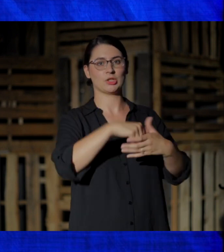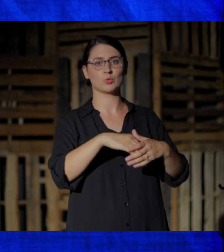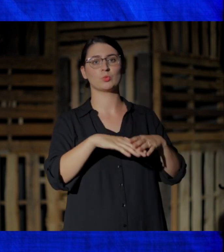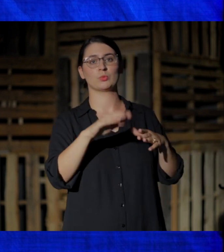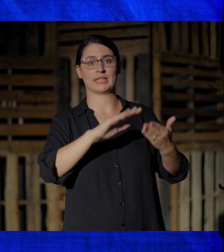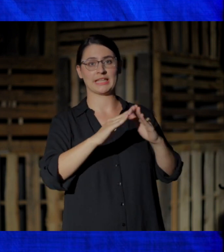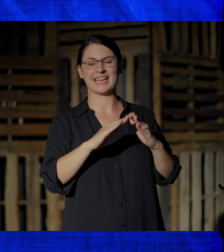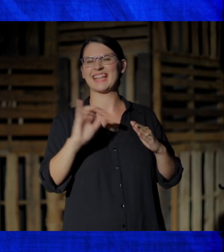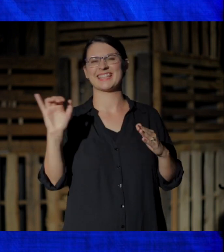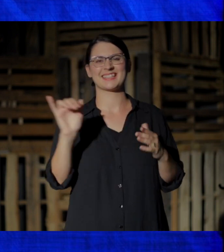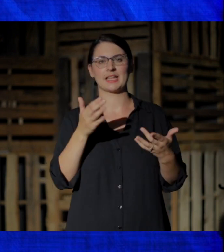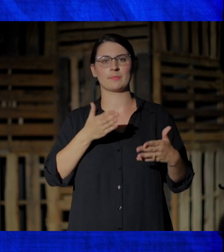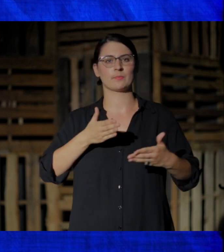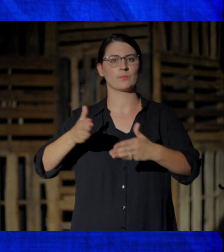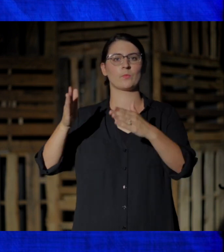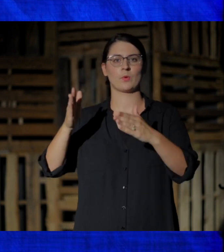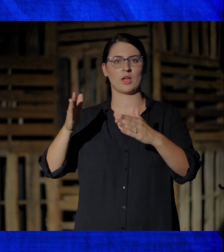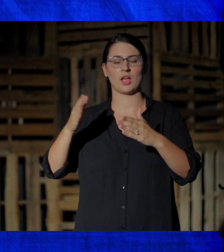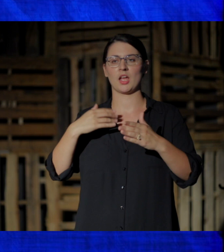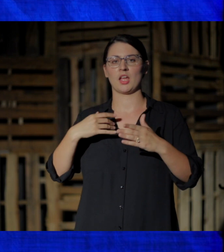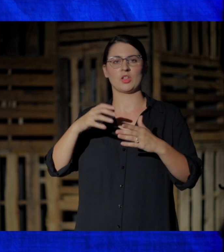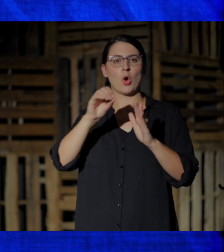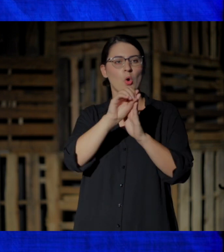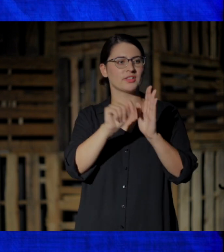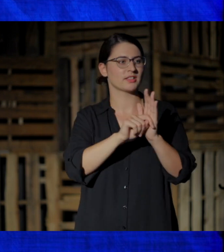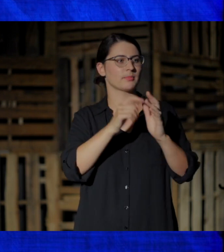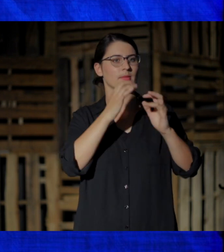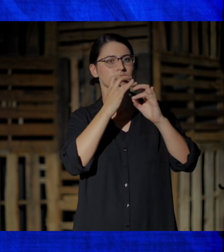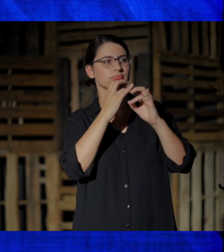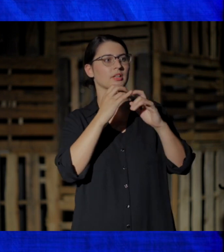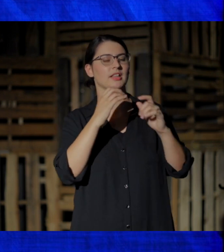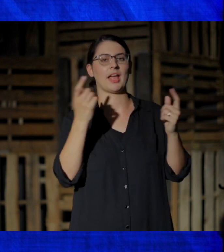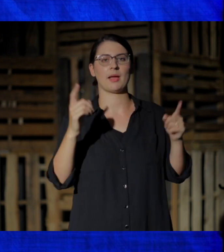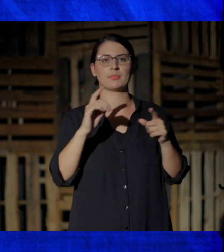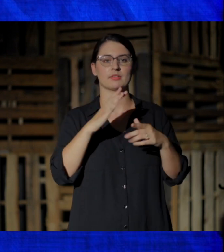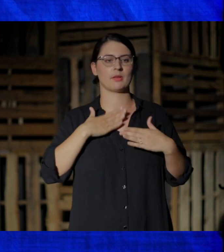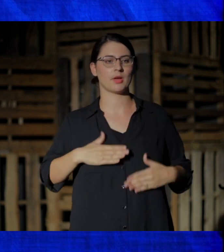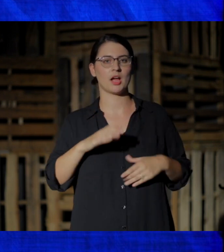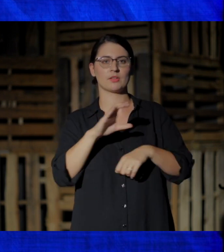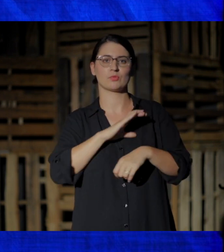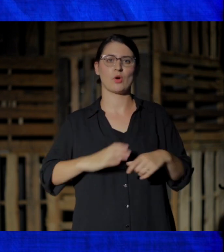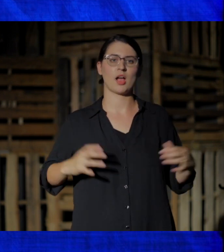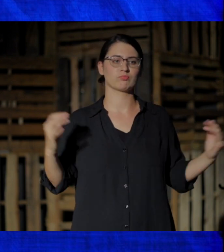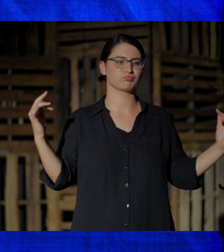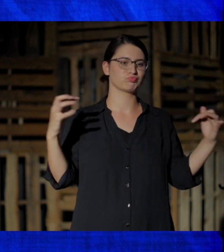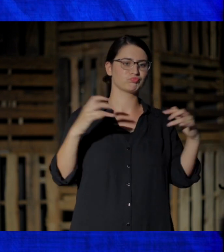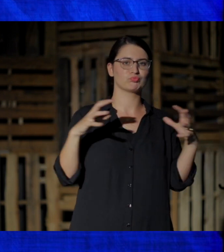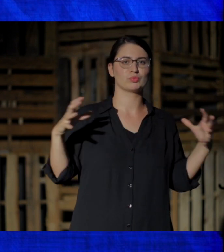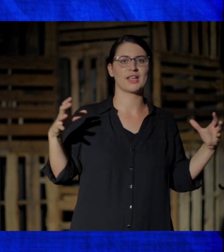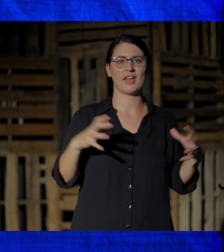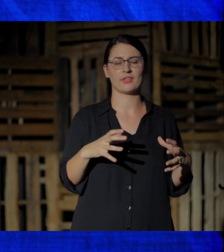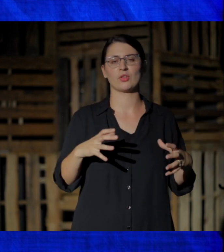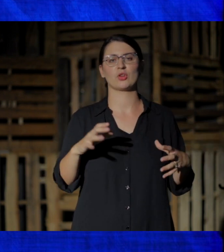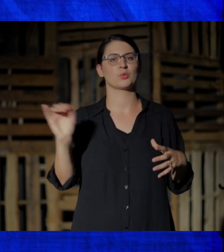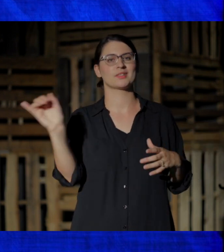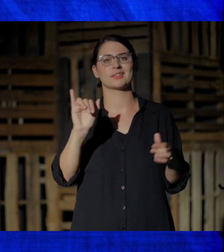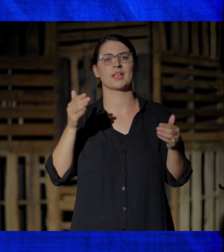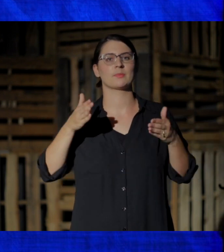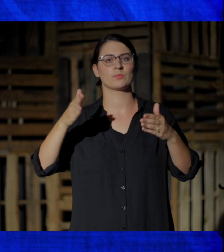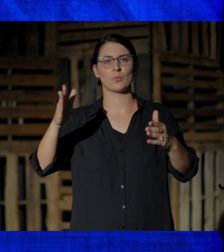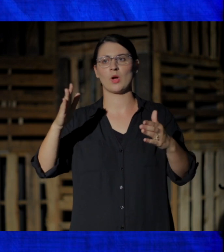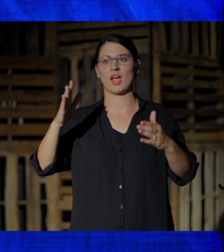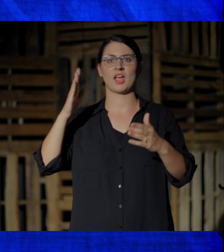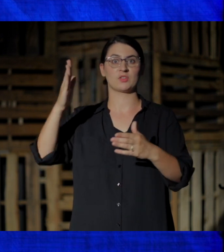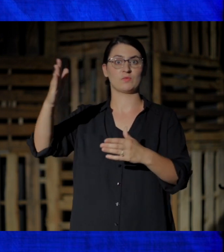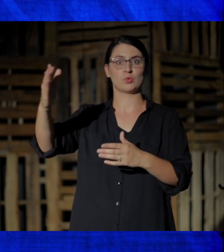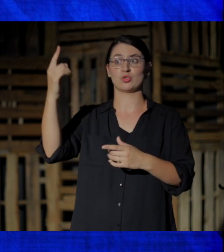sound in the Old Testament, it was a gathering of the body of Christ. It was a gathering of the church. And so the trumpet sounds, the church gathers.